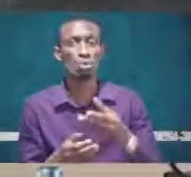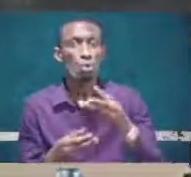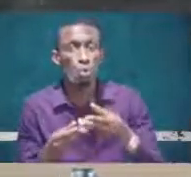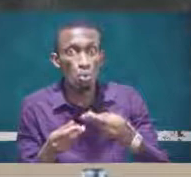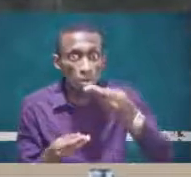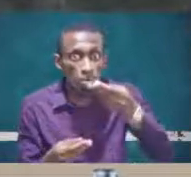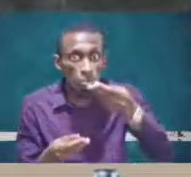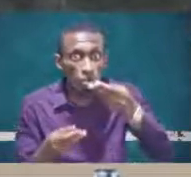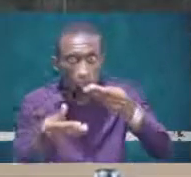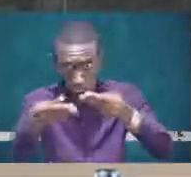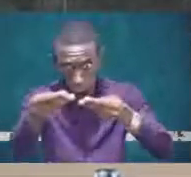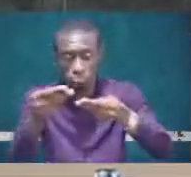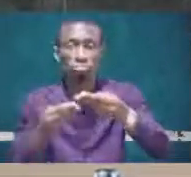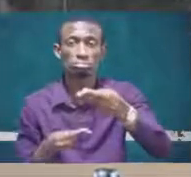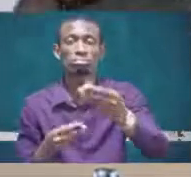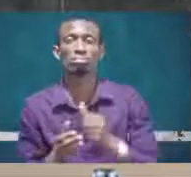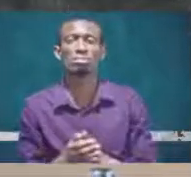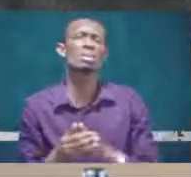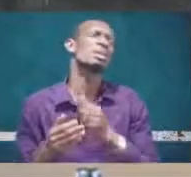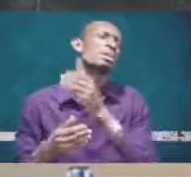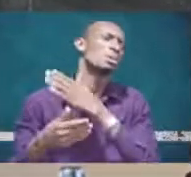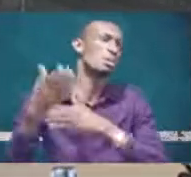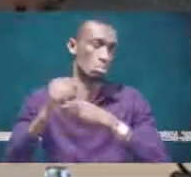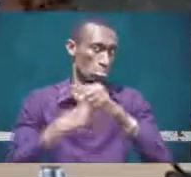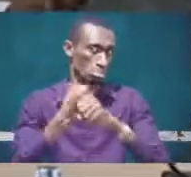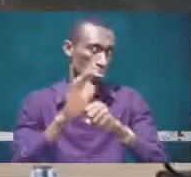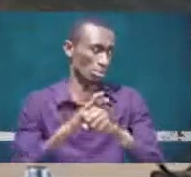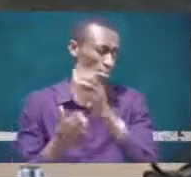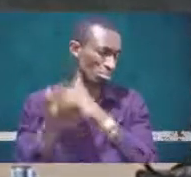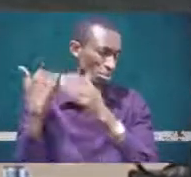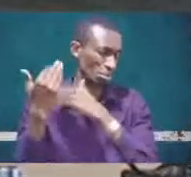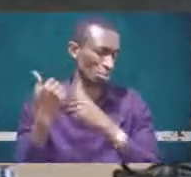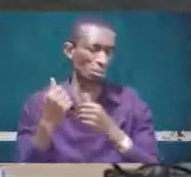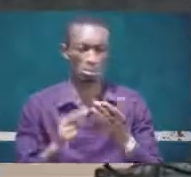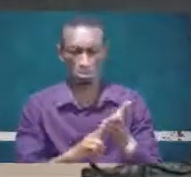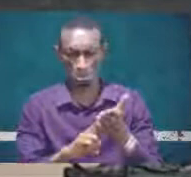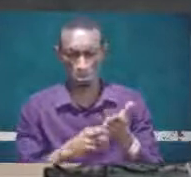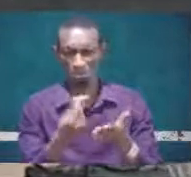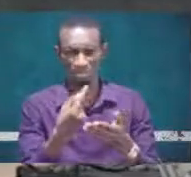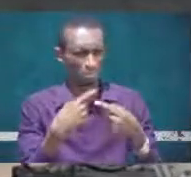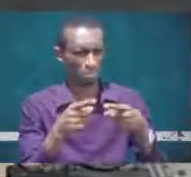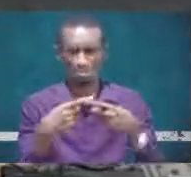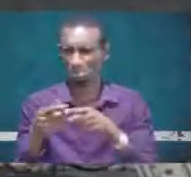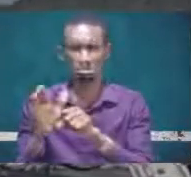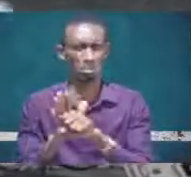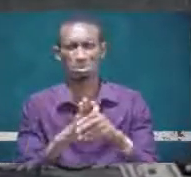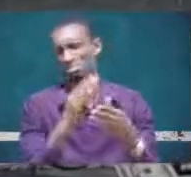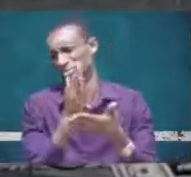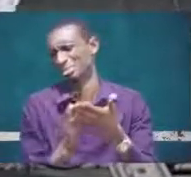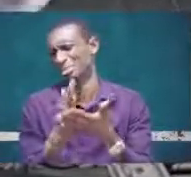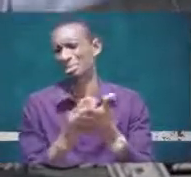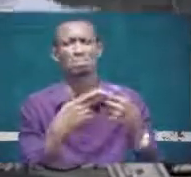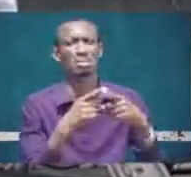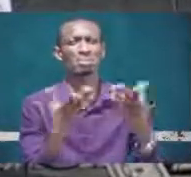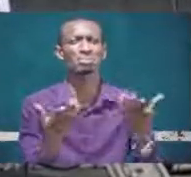Long time ago, they used different kinds of money. There were different kinds of money that were used. Long time ago,